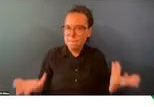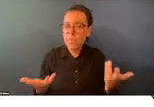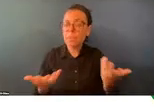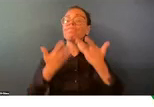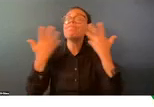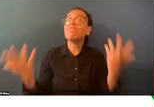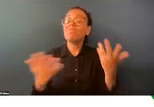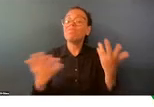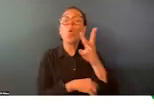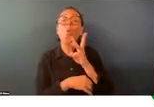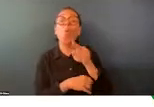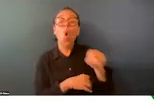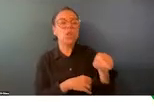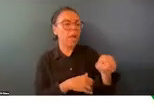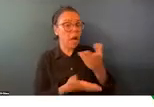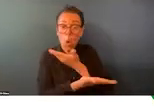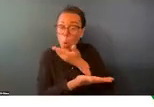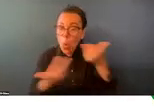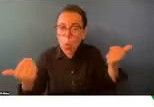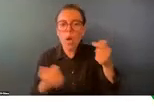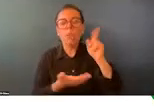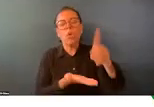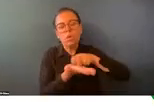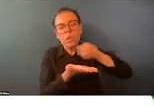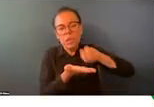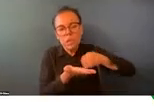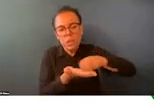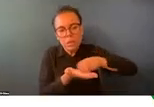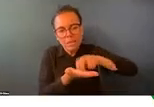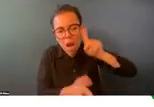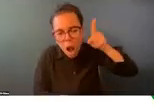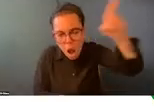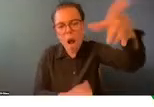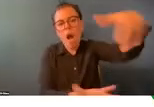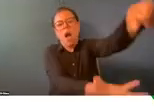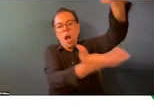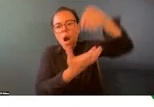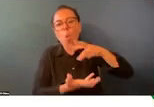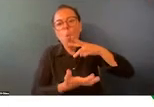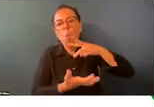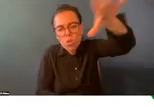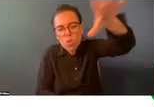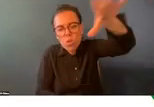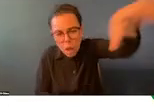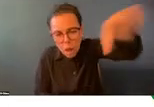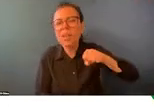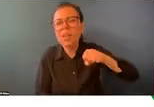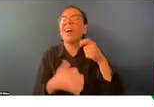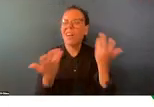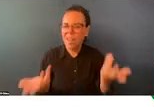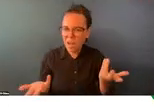From walking miles to collecting drinking water to engaging in agricultural activities, women's role in the farming sector has been